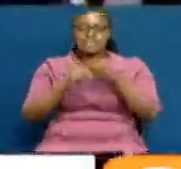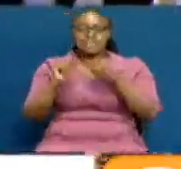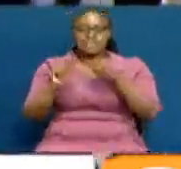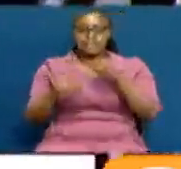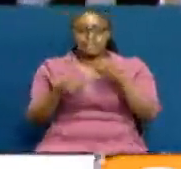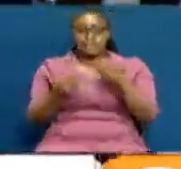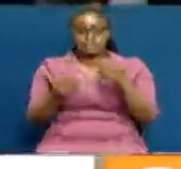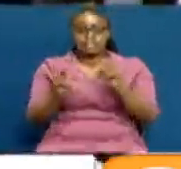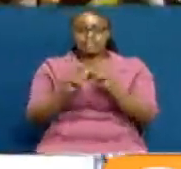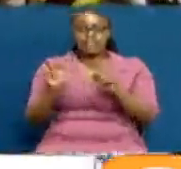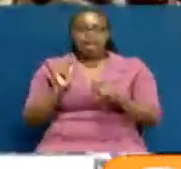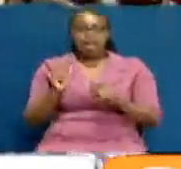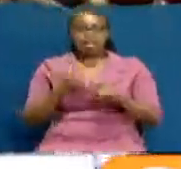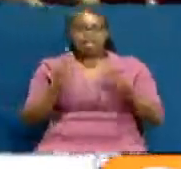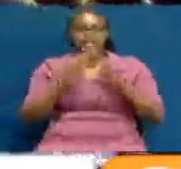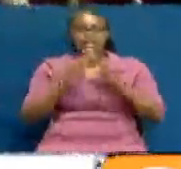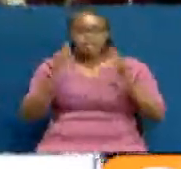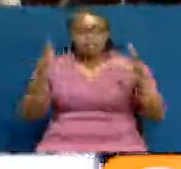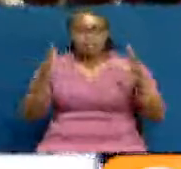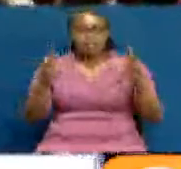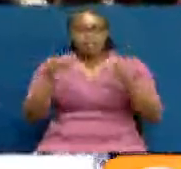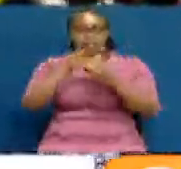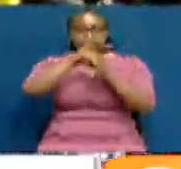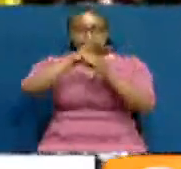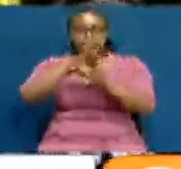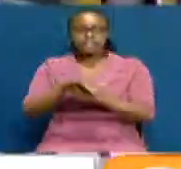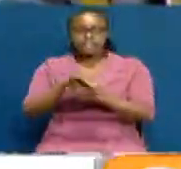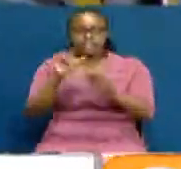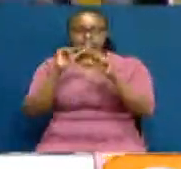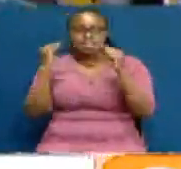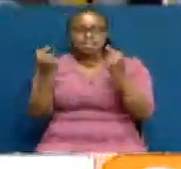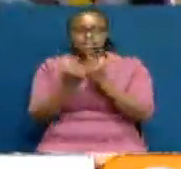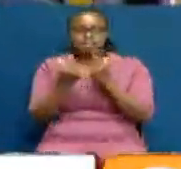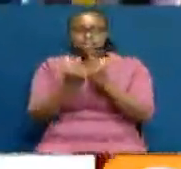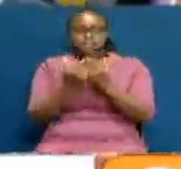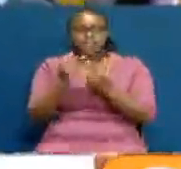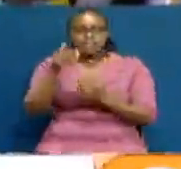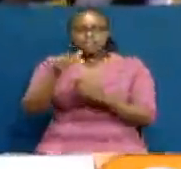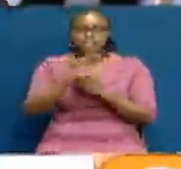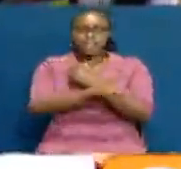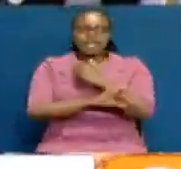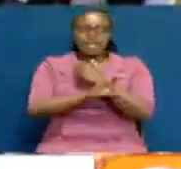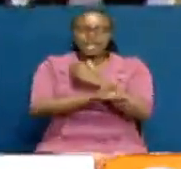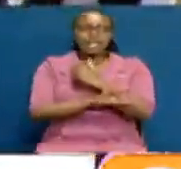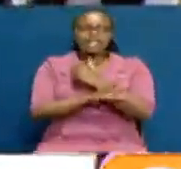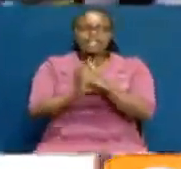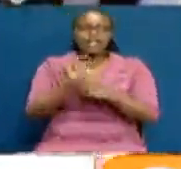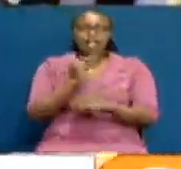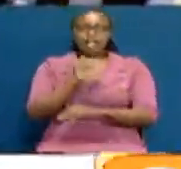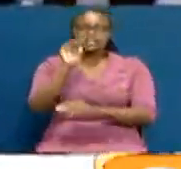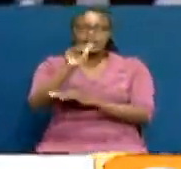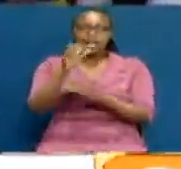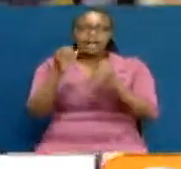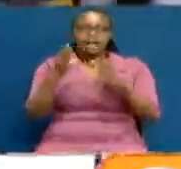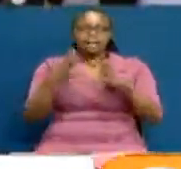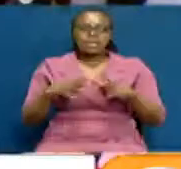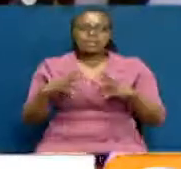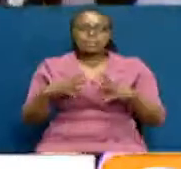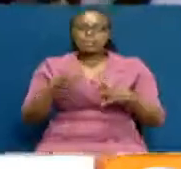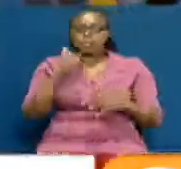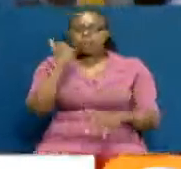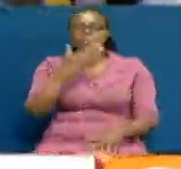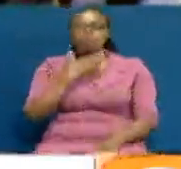We are the largest marginalized group in this country. Kwa hivyo tunaomba ni wangapi